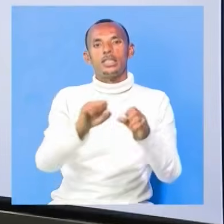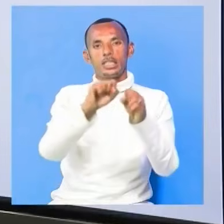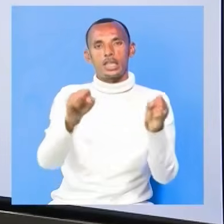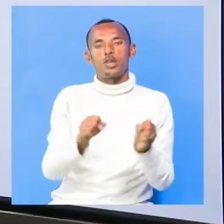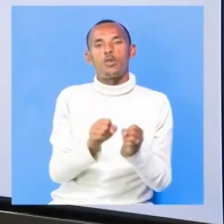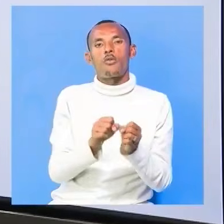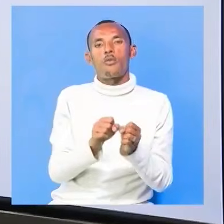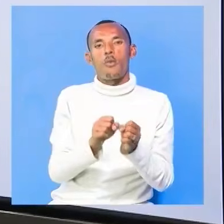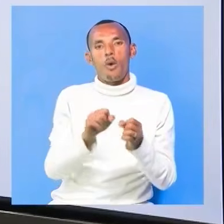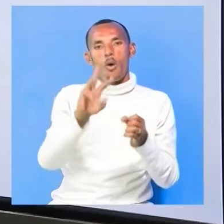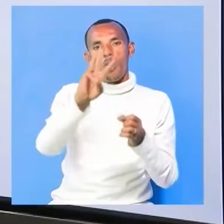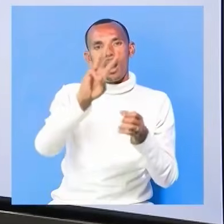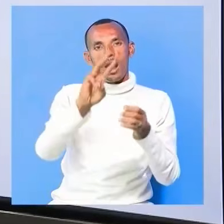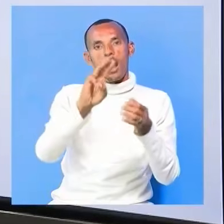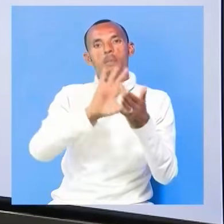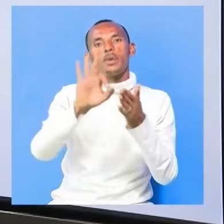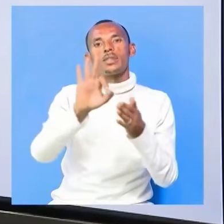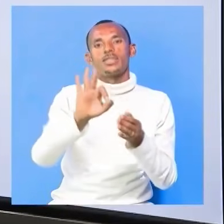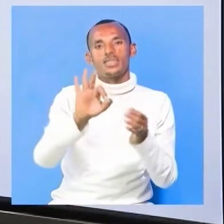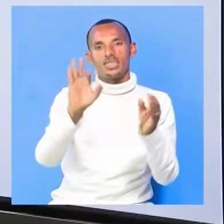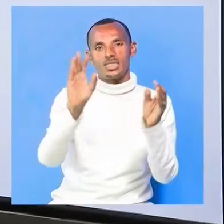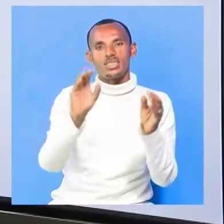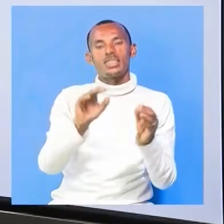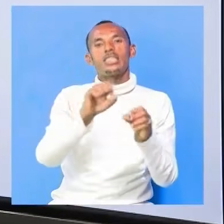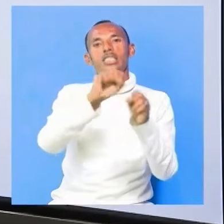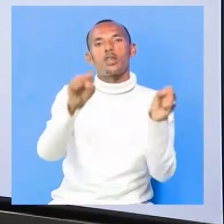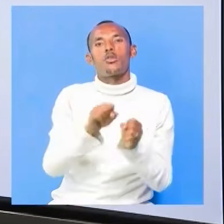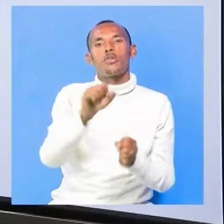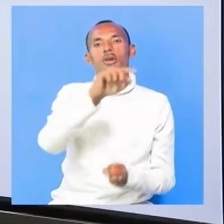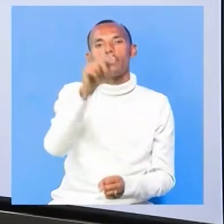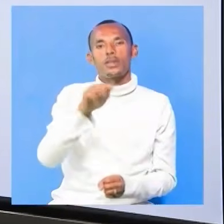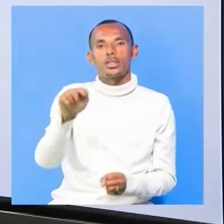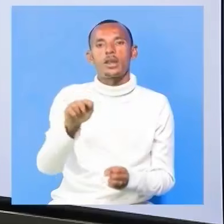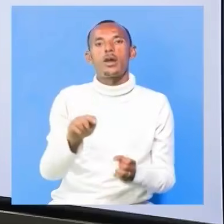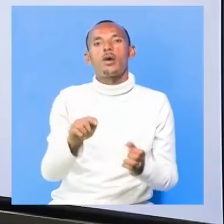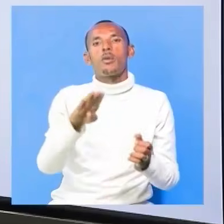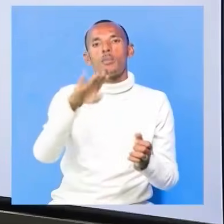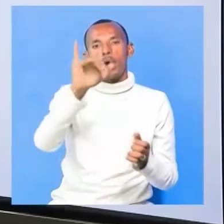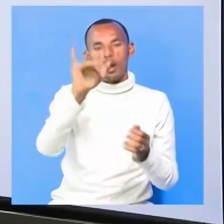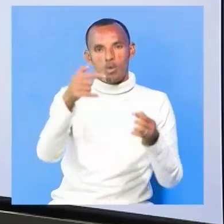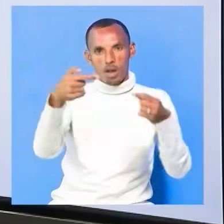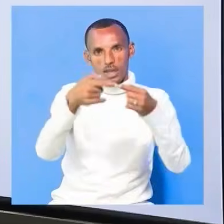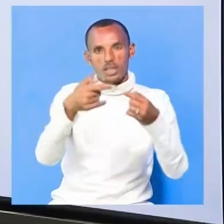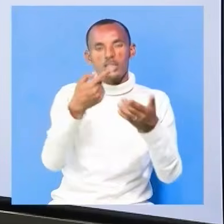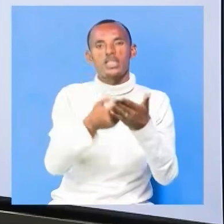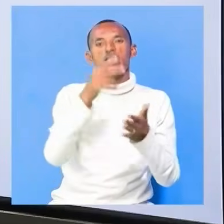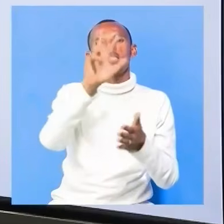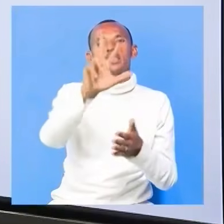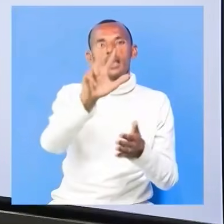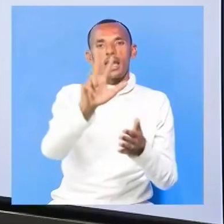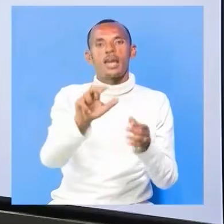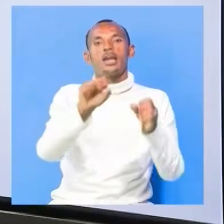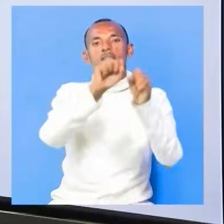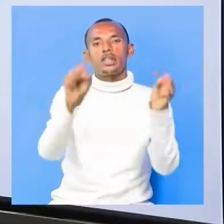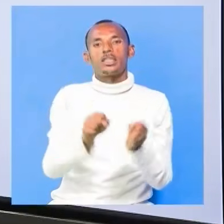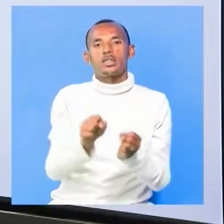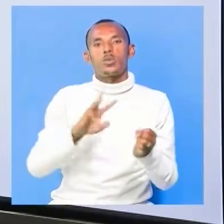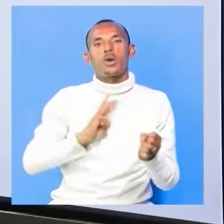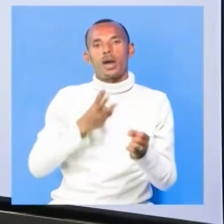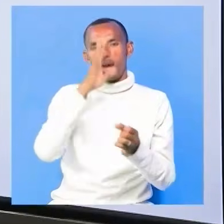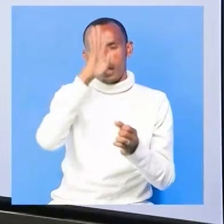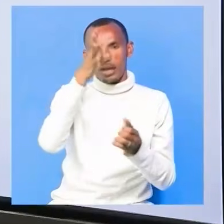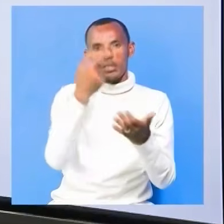the set of whole number is the subset of integers, right? So, by connecting all these 3 sets, you can create this kind